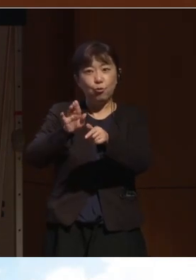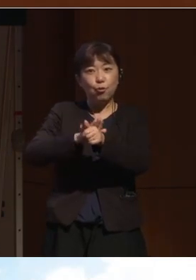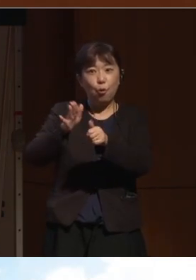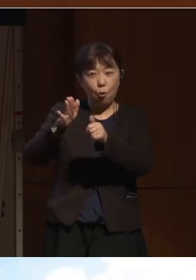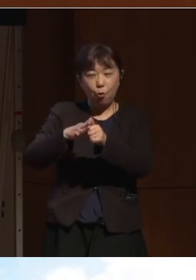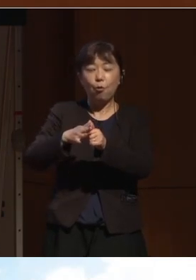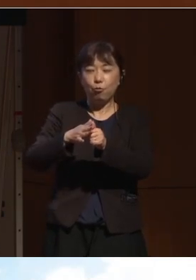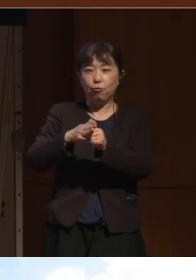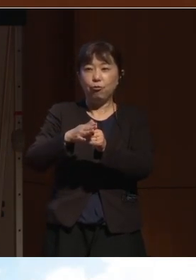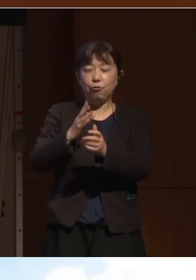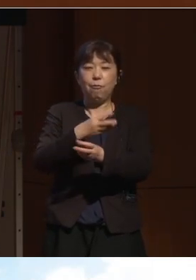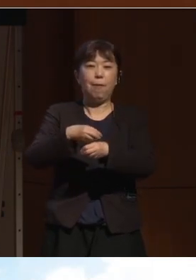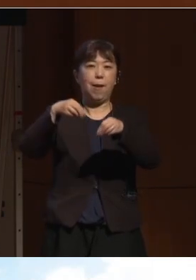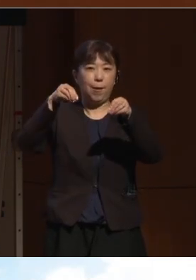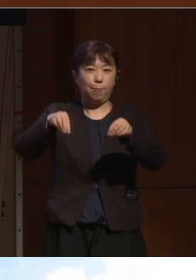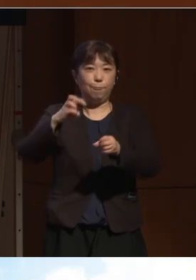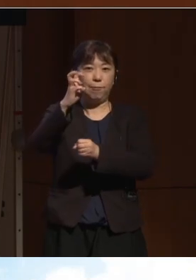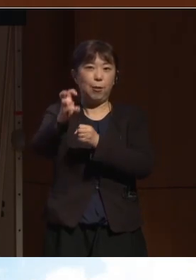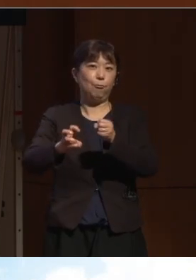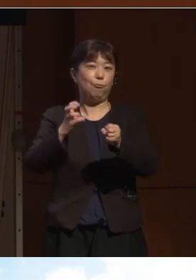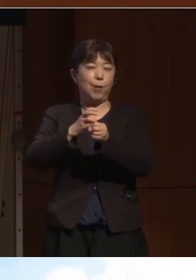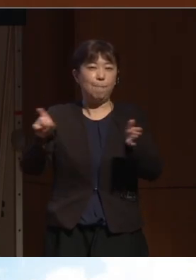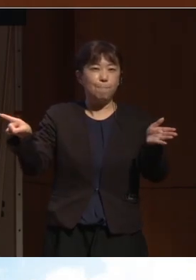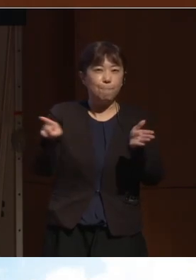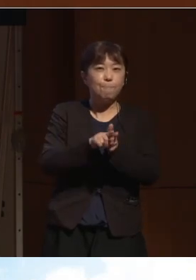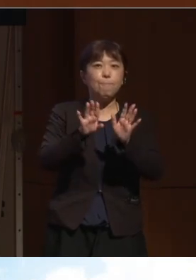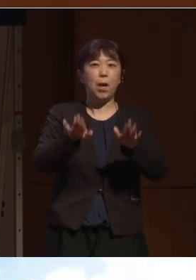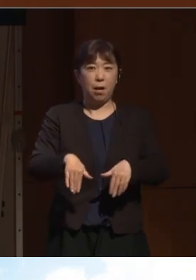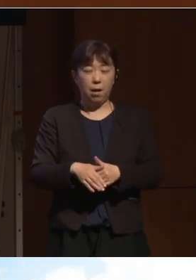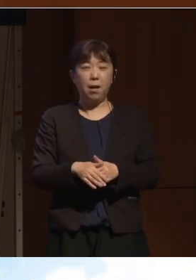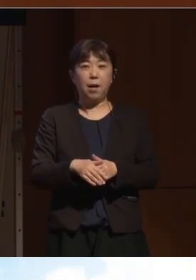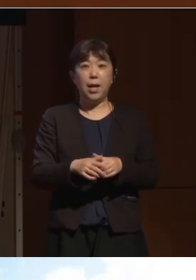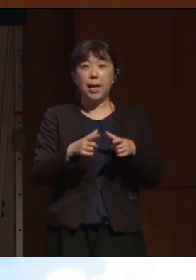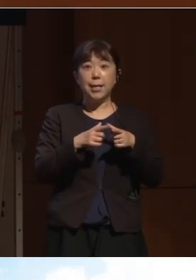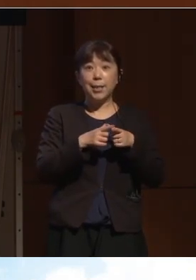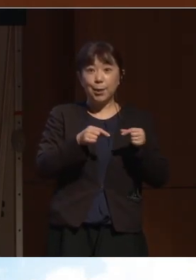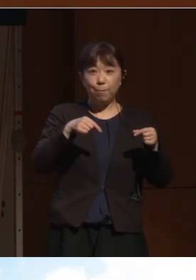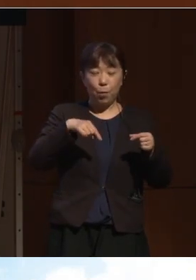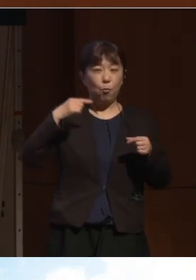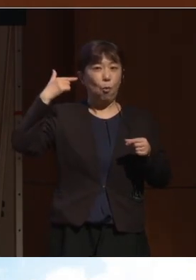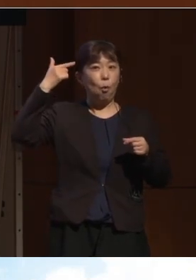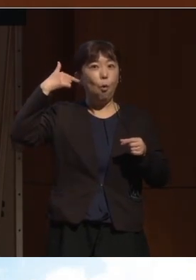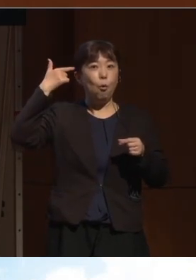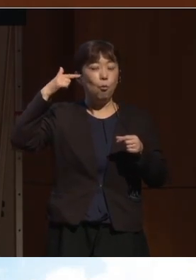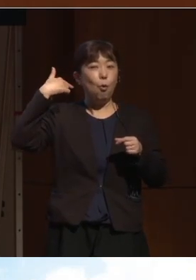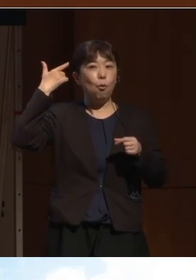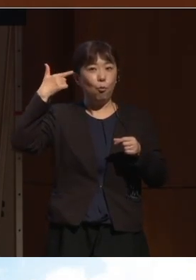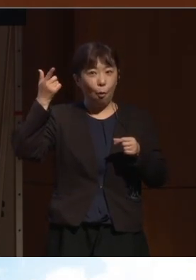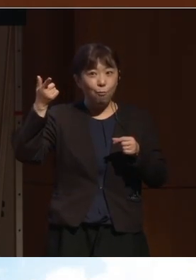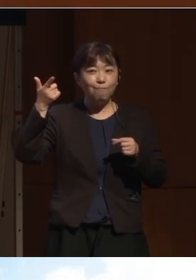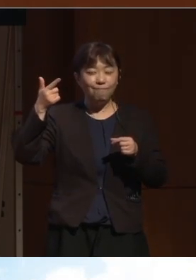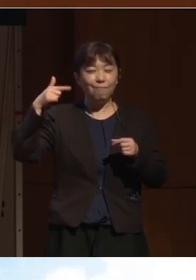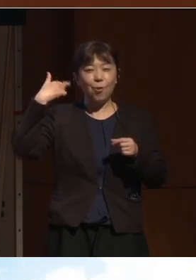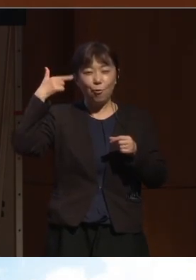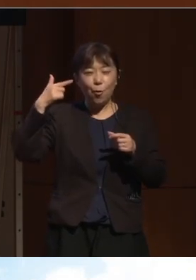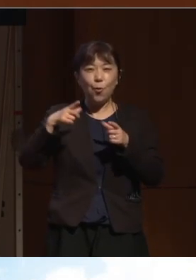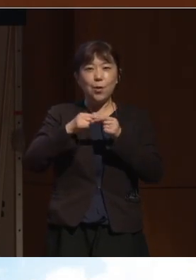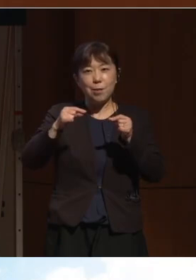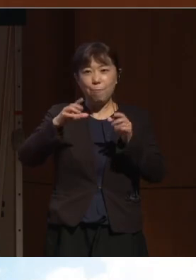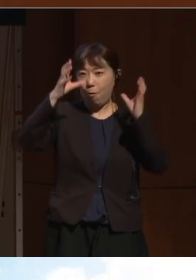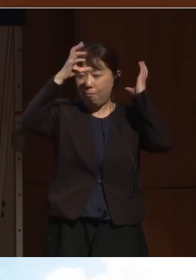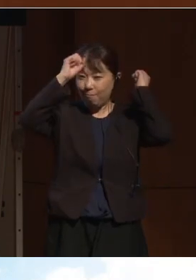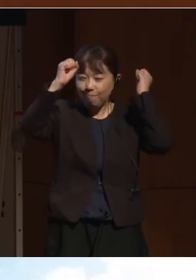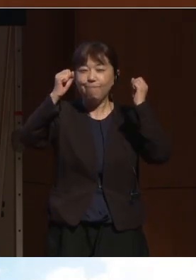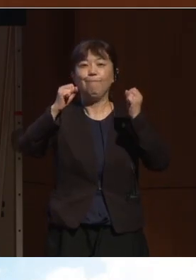all attended a reception at the Japanese Embassy in London to celebrate that. Alongside that, the MRC and AMED, as has